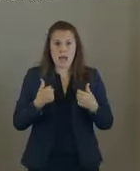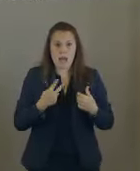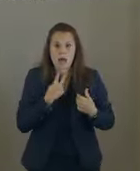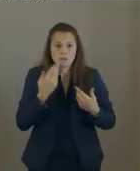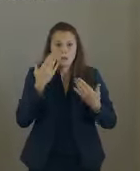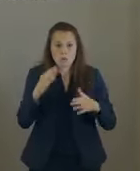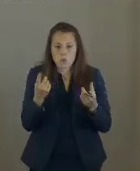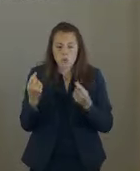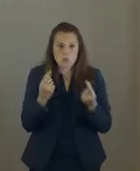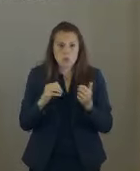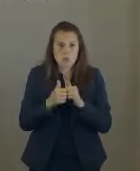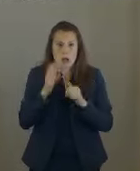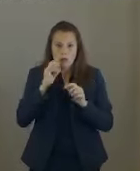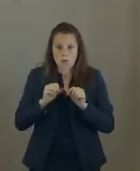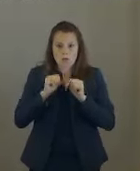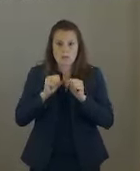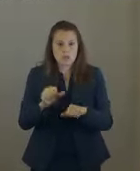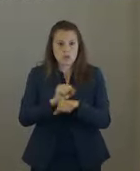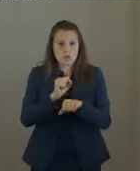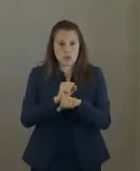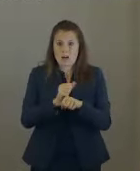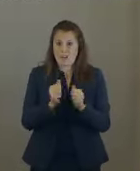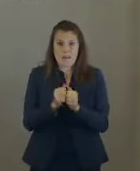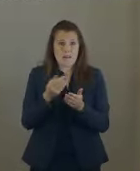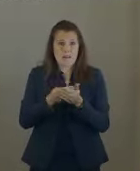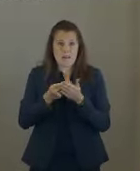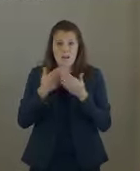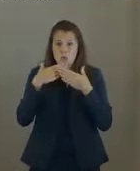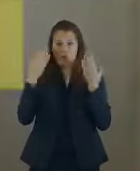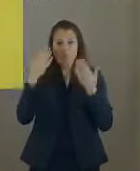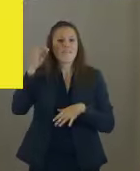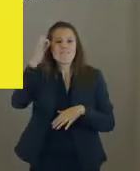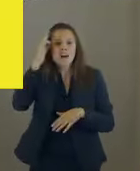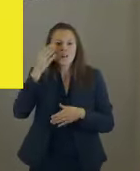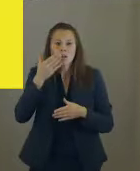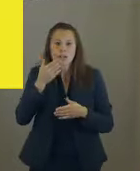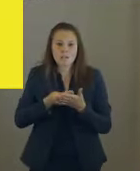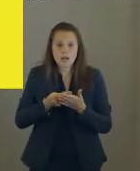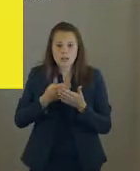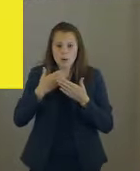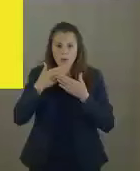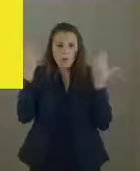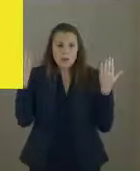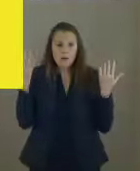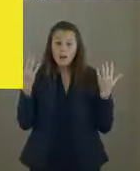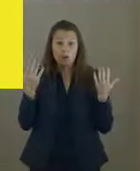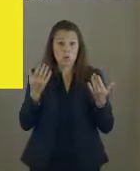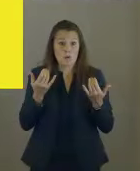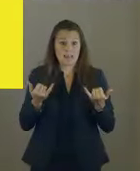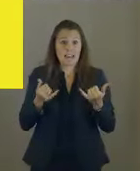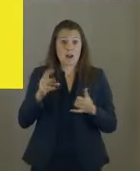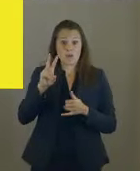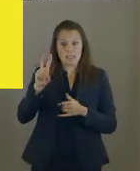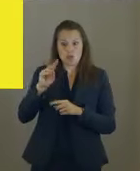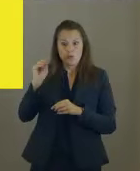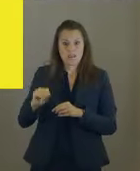to do it, how we're going to go on without that federal money. Our money from our federal government is about 62%